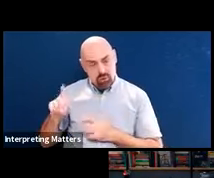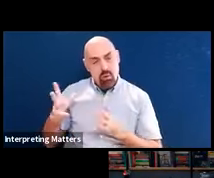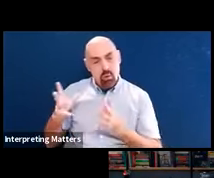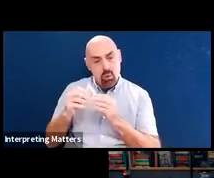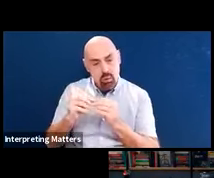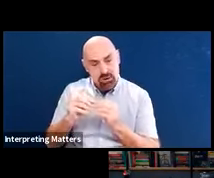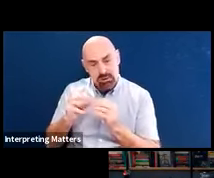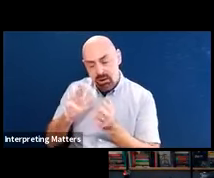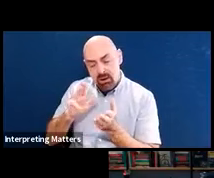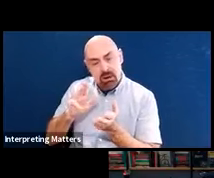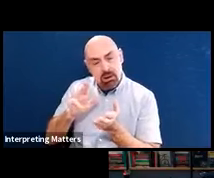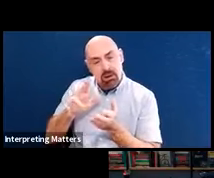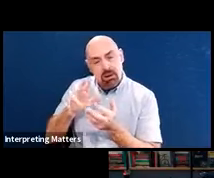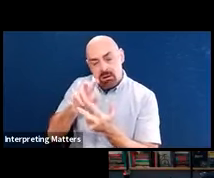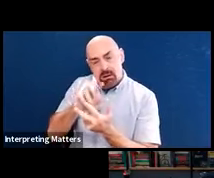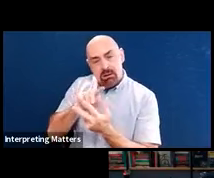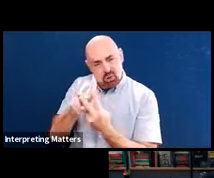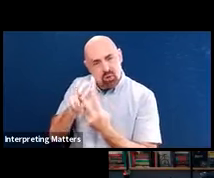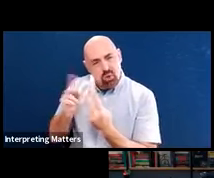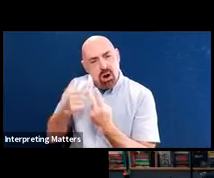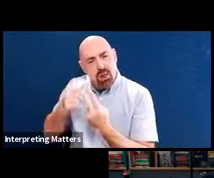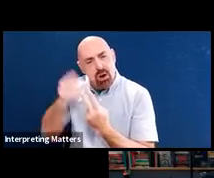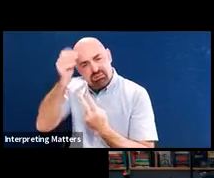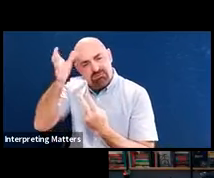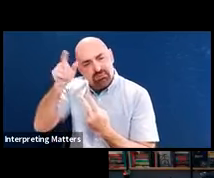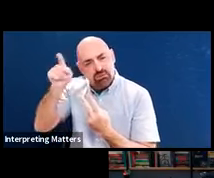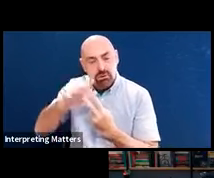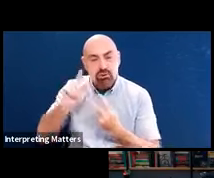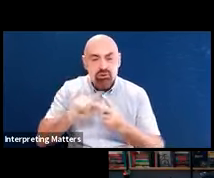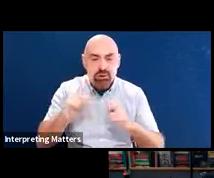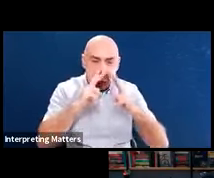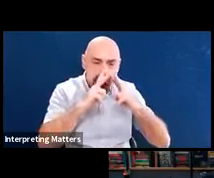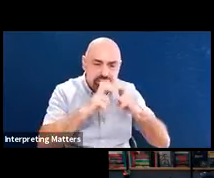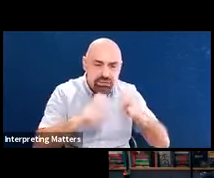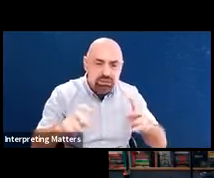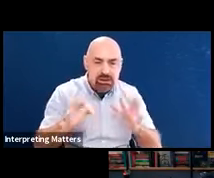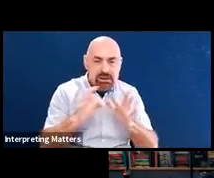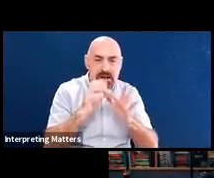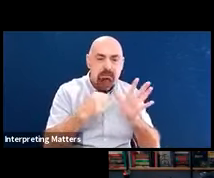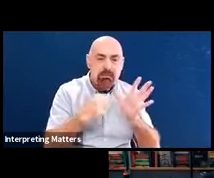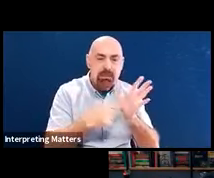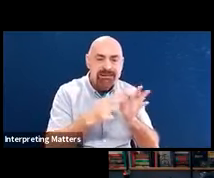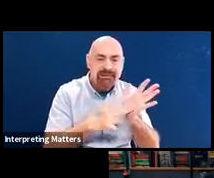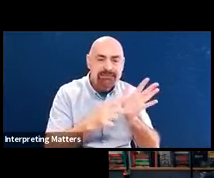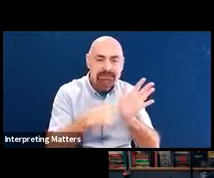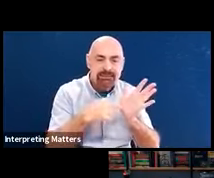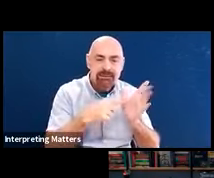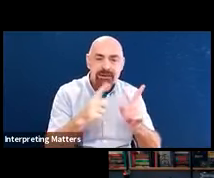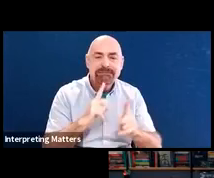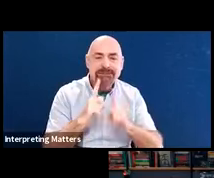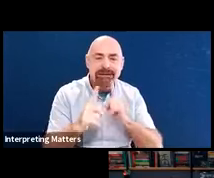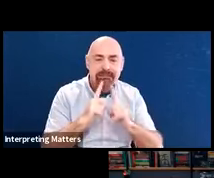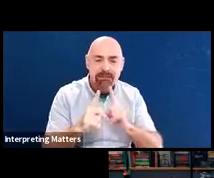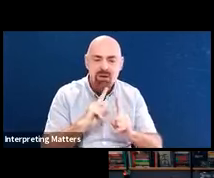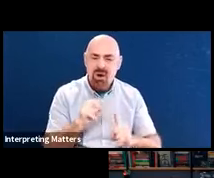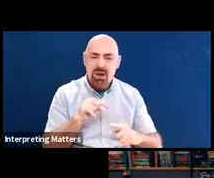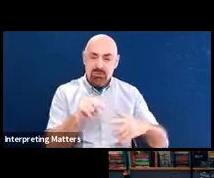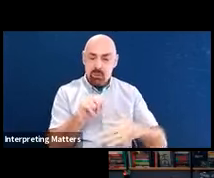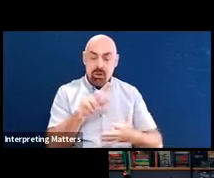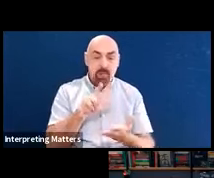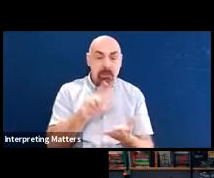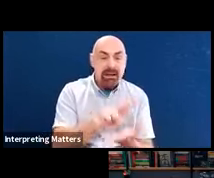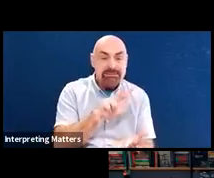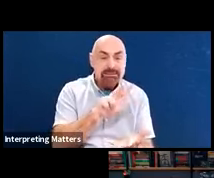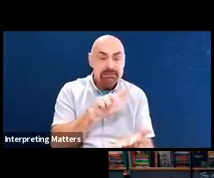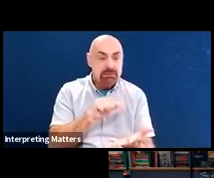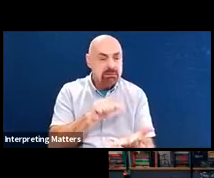Michael Sperper and Sergio Petralia is to dig into the patent data to actually build measures of the tacitness of patents and to